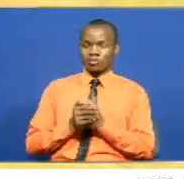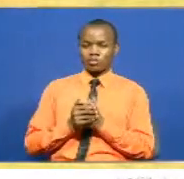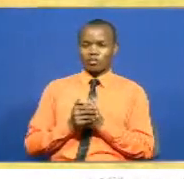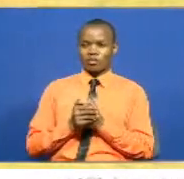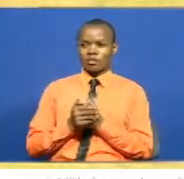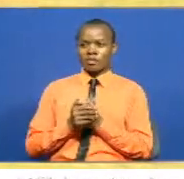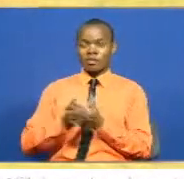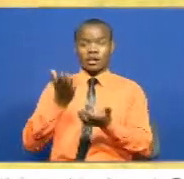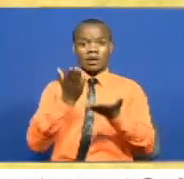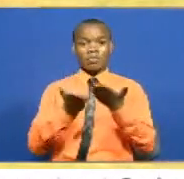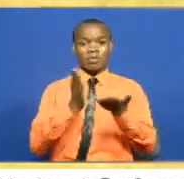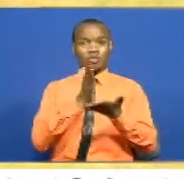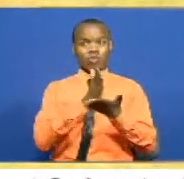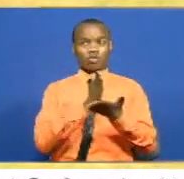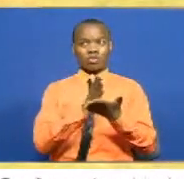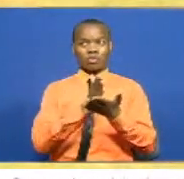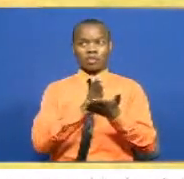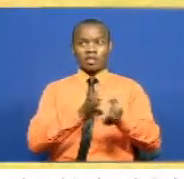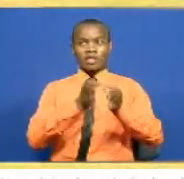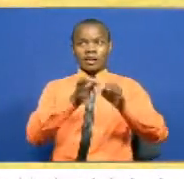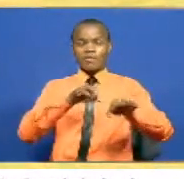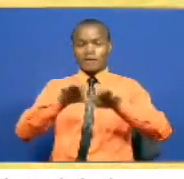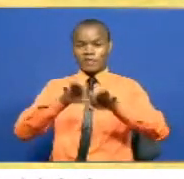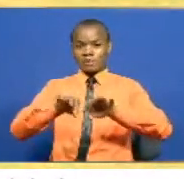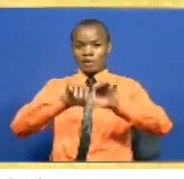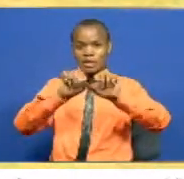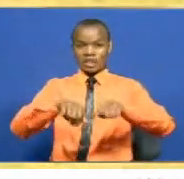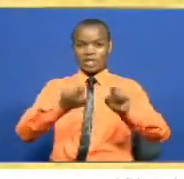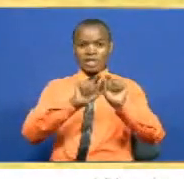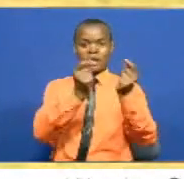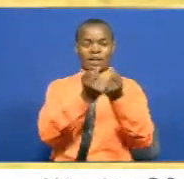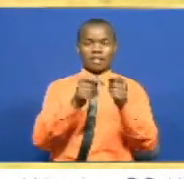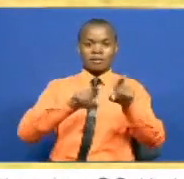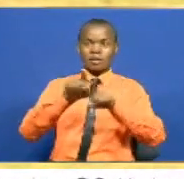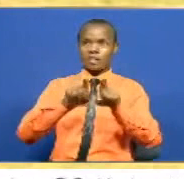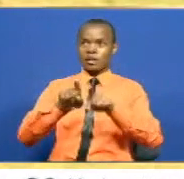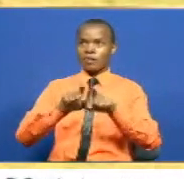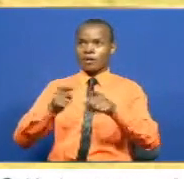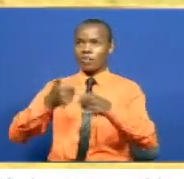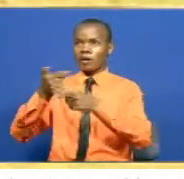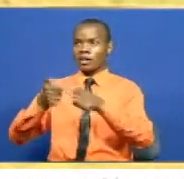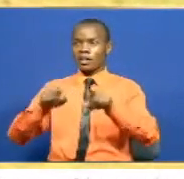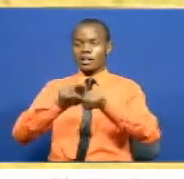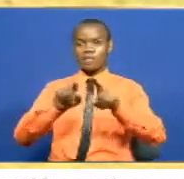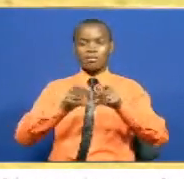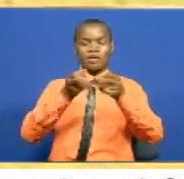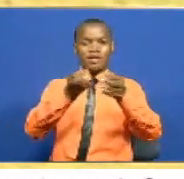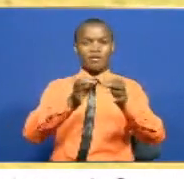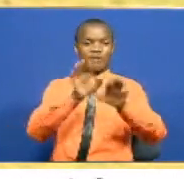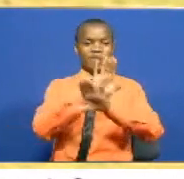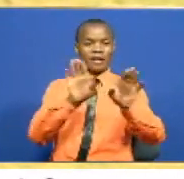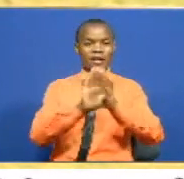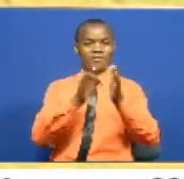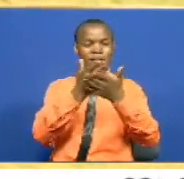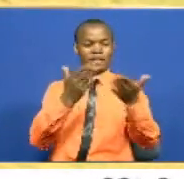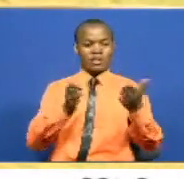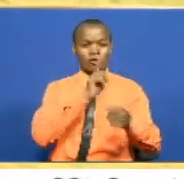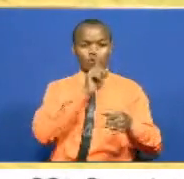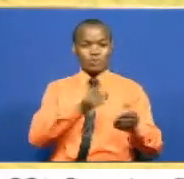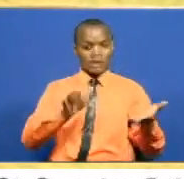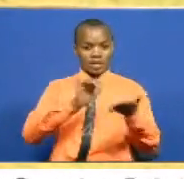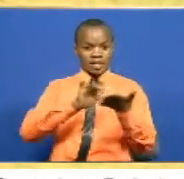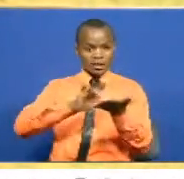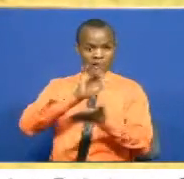can kindly just confirm to us whether this, when this team will be traveling, and whether everything is confirmed that the team will be, will travel to Dubai